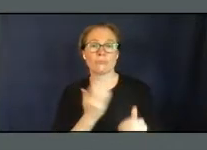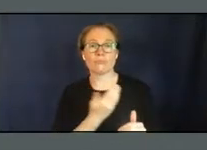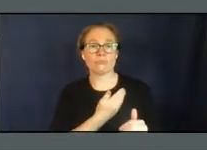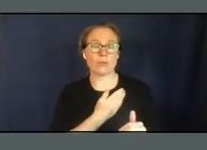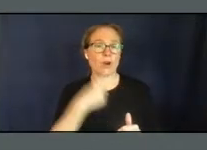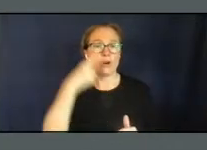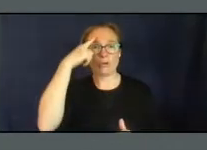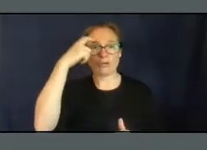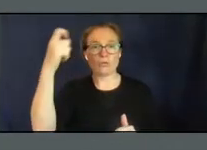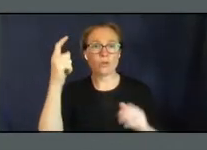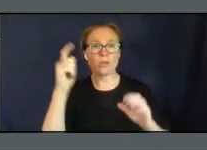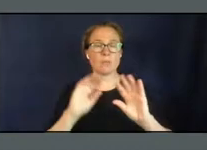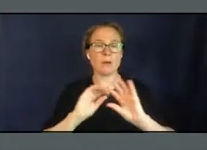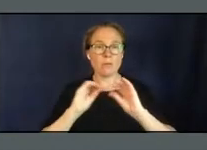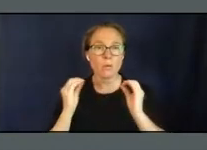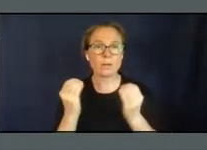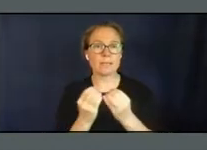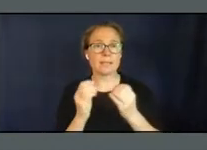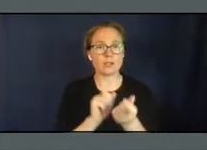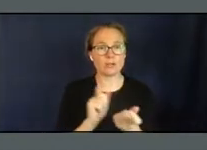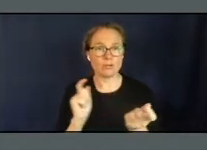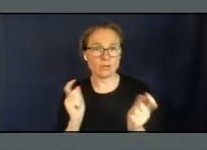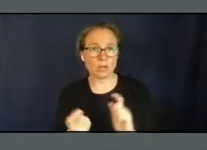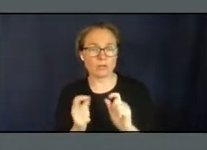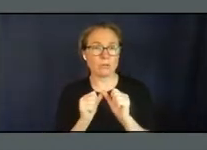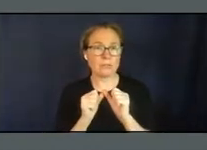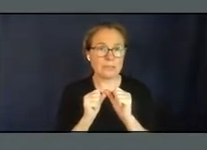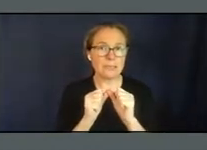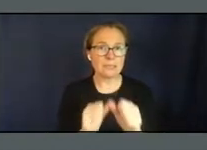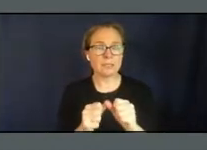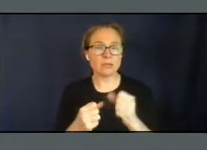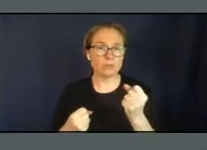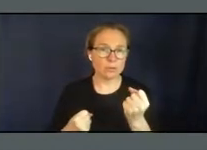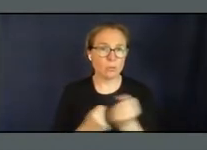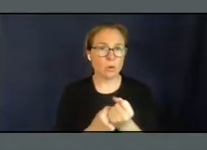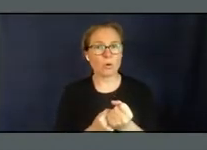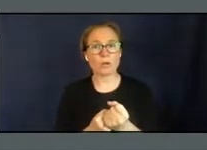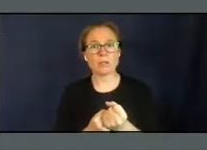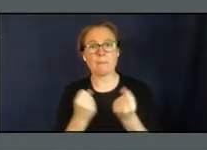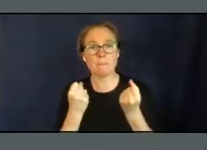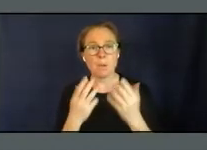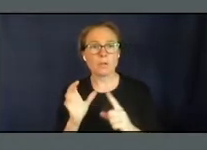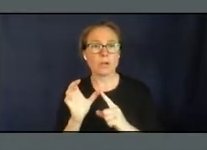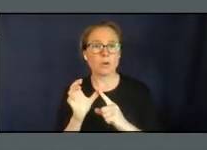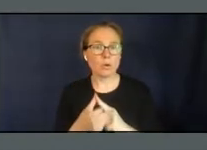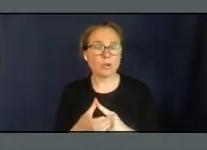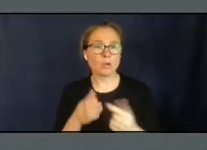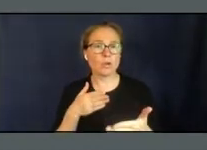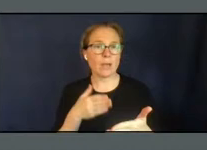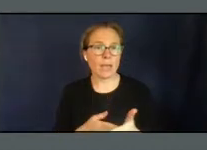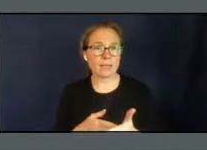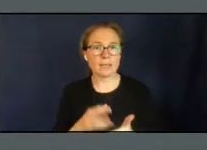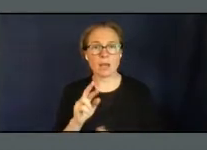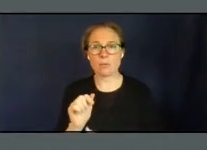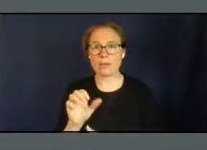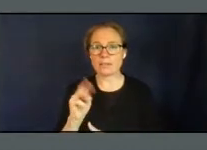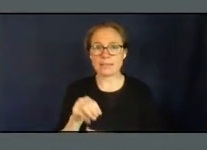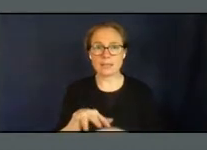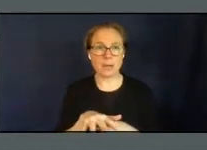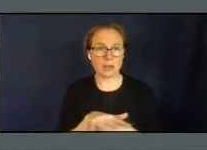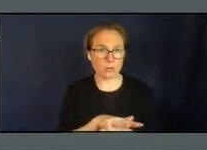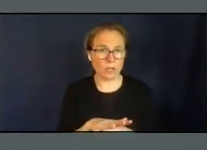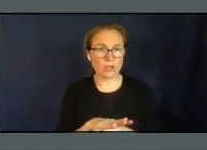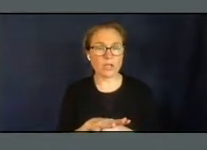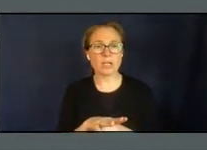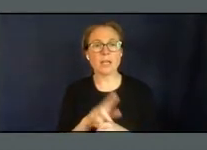organizational transformation. We have continued to promote anti-racism and multiculturalism within the organization and in the region. This work continues